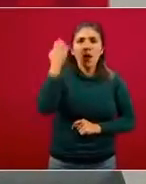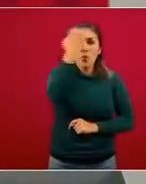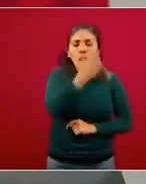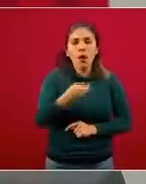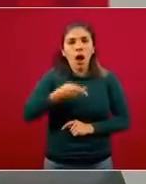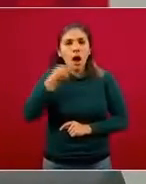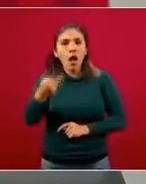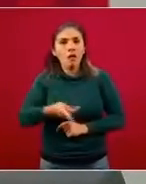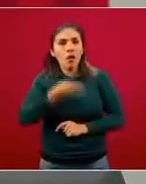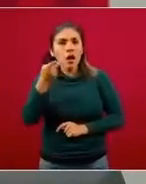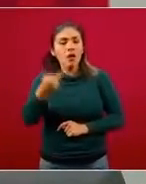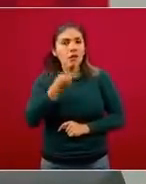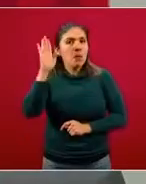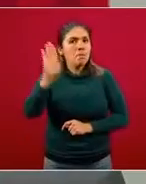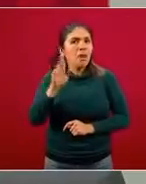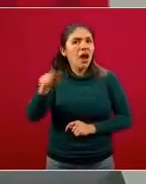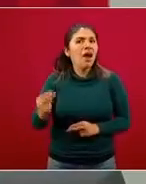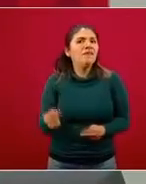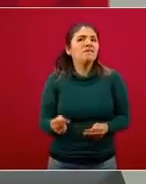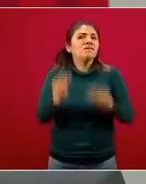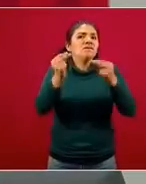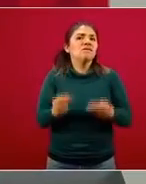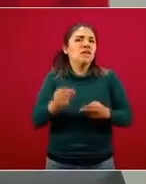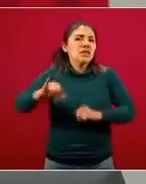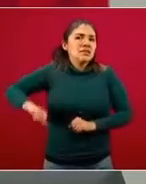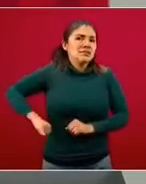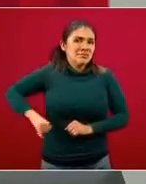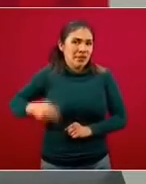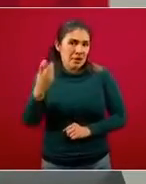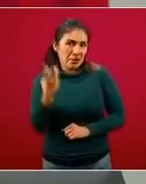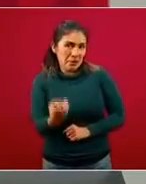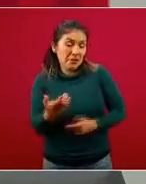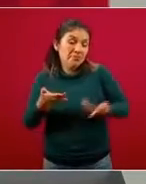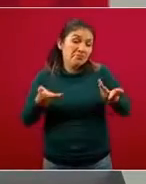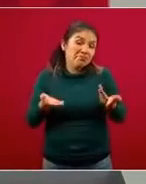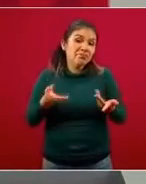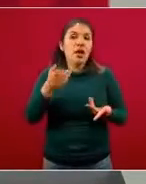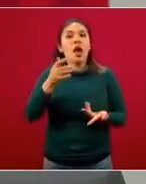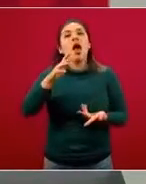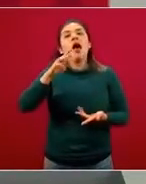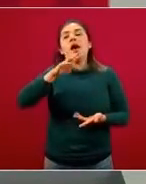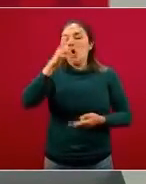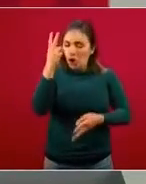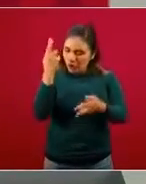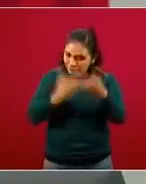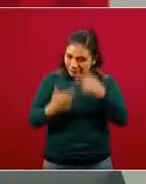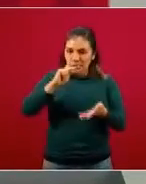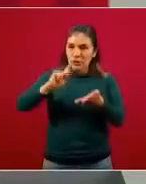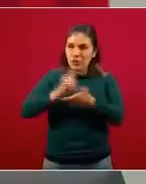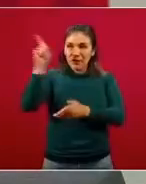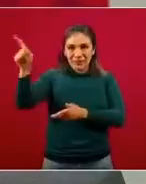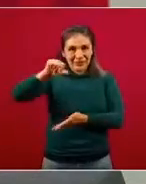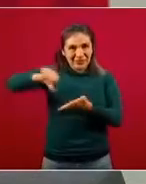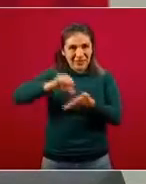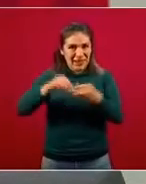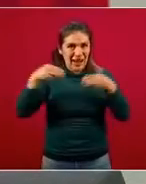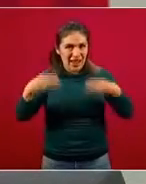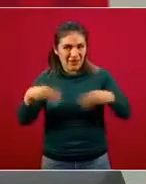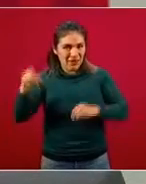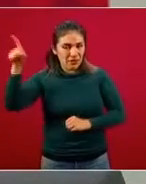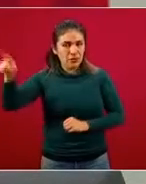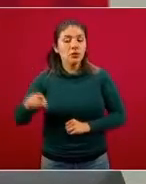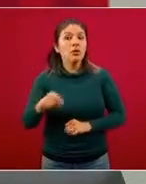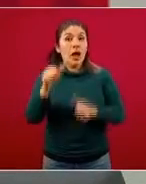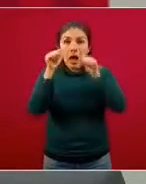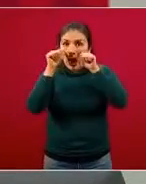who get together and talk about testing, and they are interested in making money off of